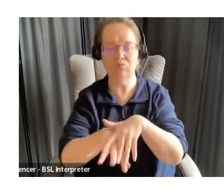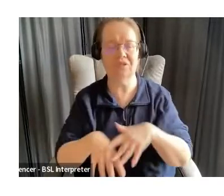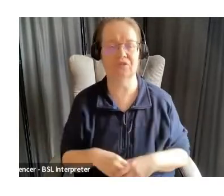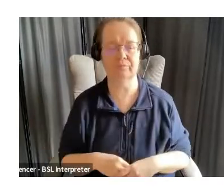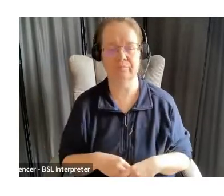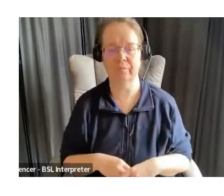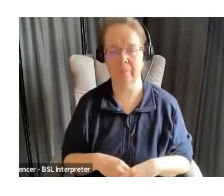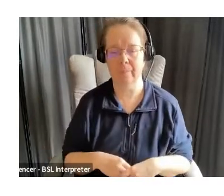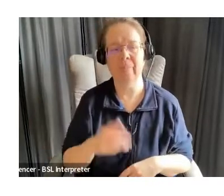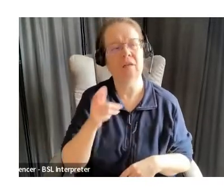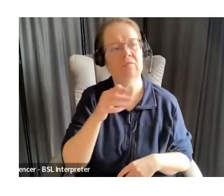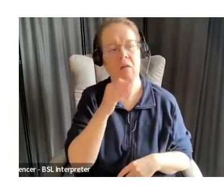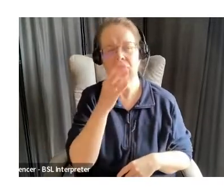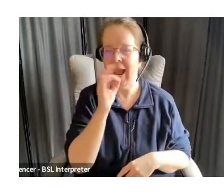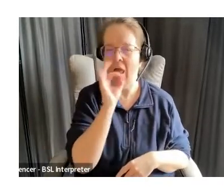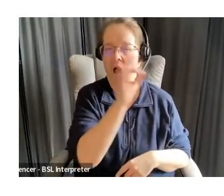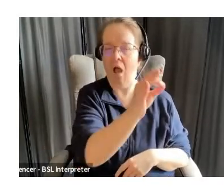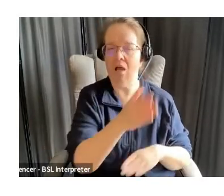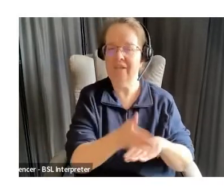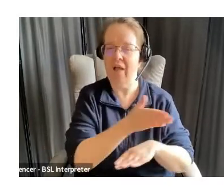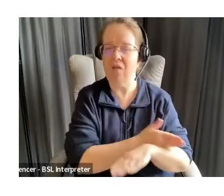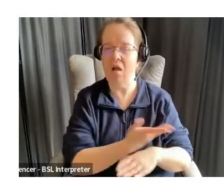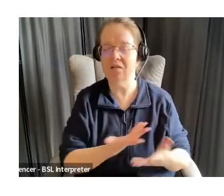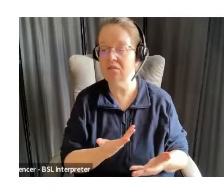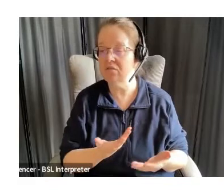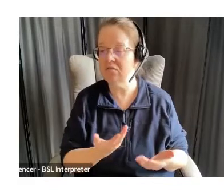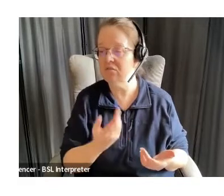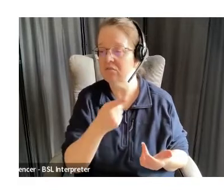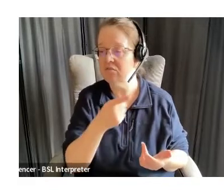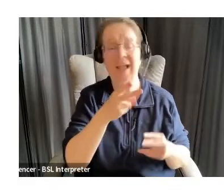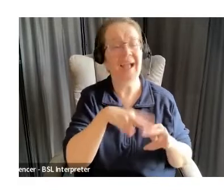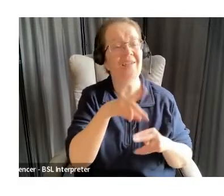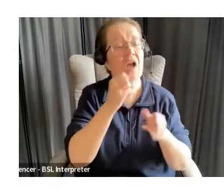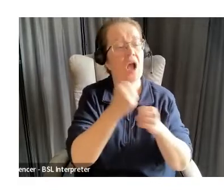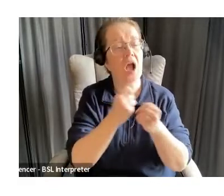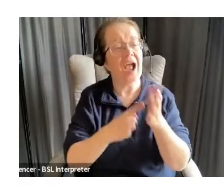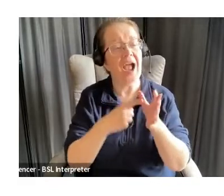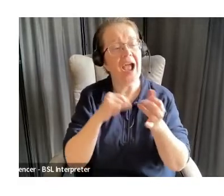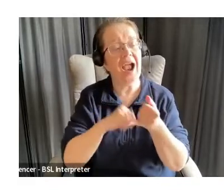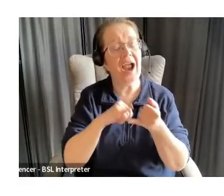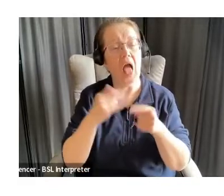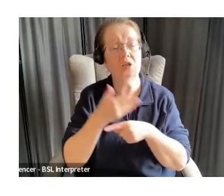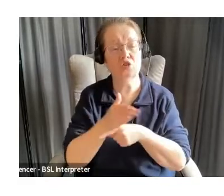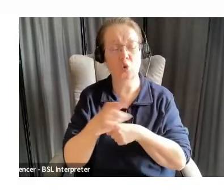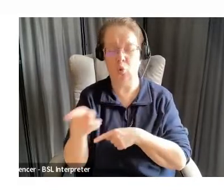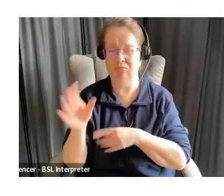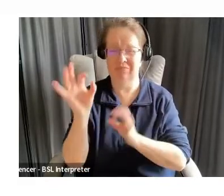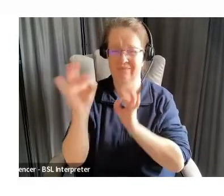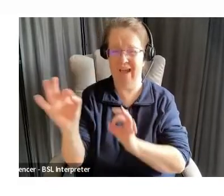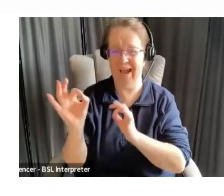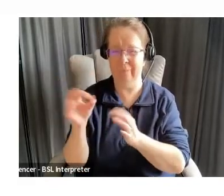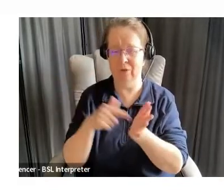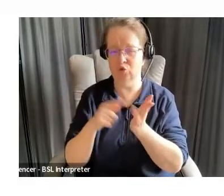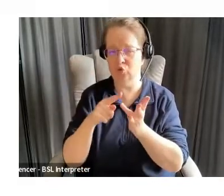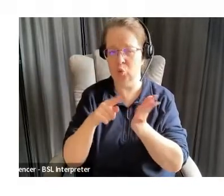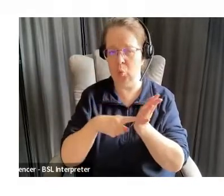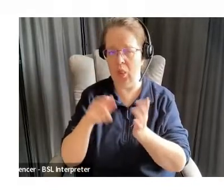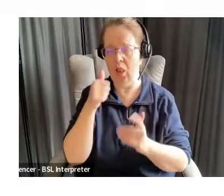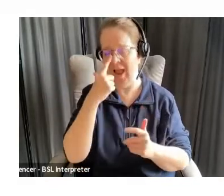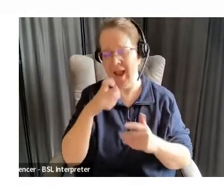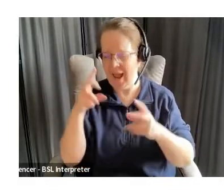that format in advance. If not, go to Glassdoor. It's a fabulous tool that you can use to sort of find out a little bit